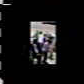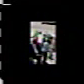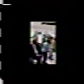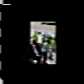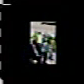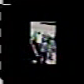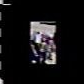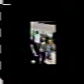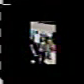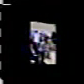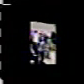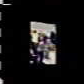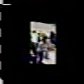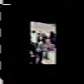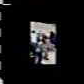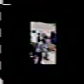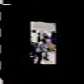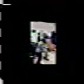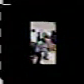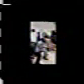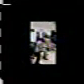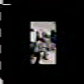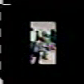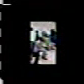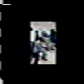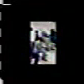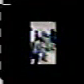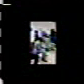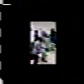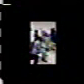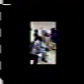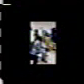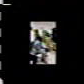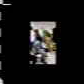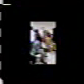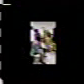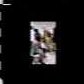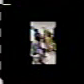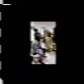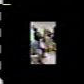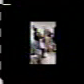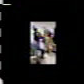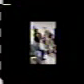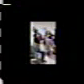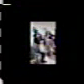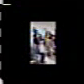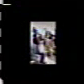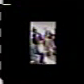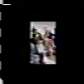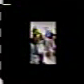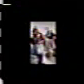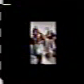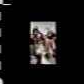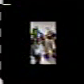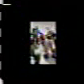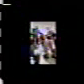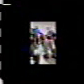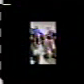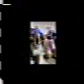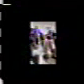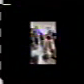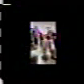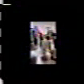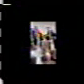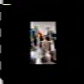in chapter 16. When Saul had the challenge of mental problem, demonic